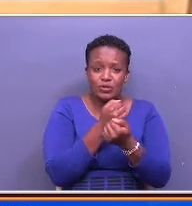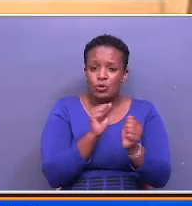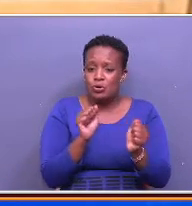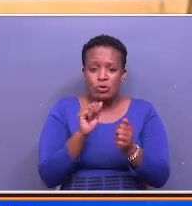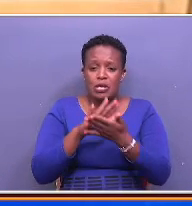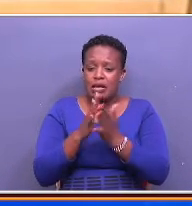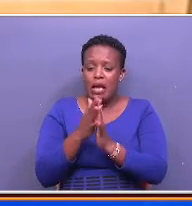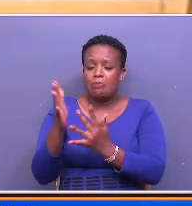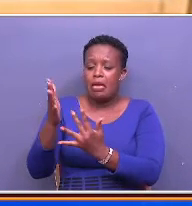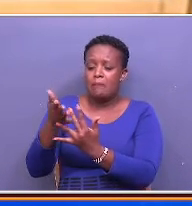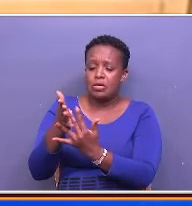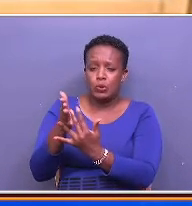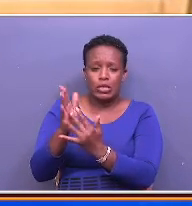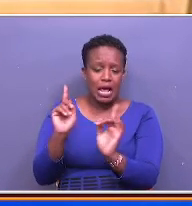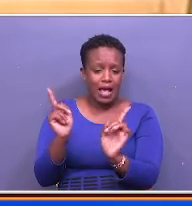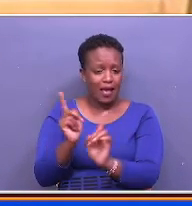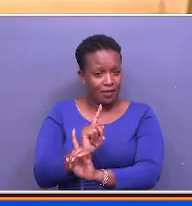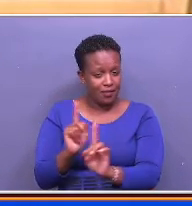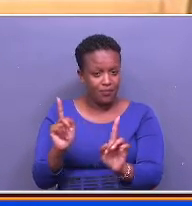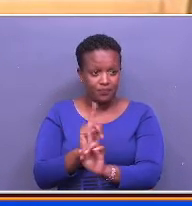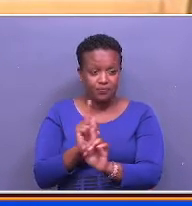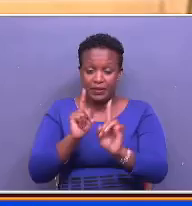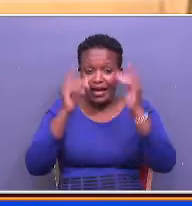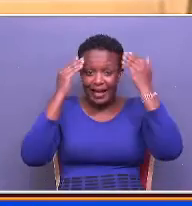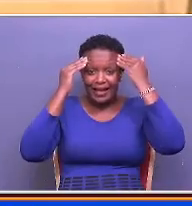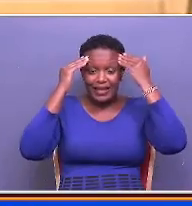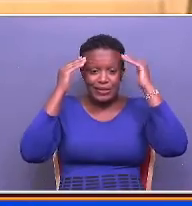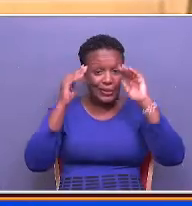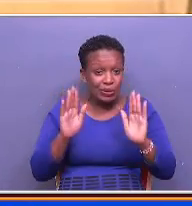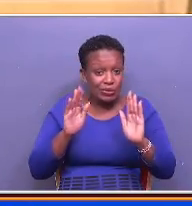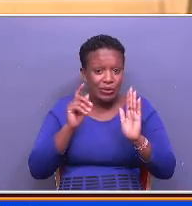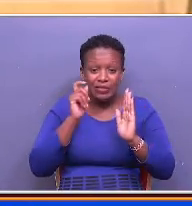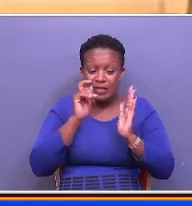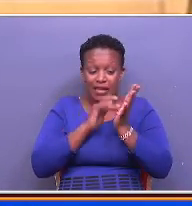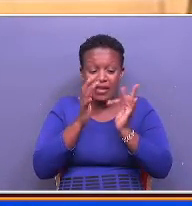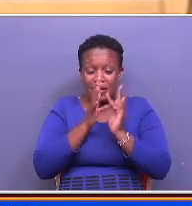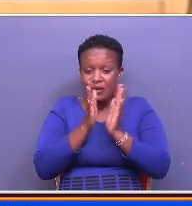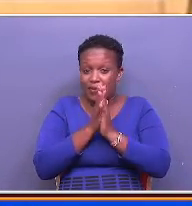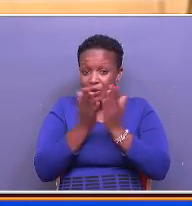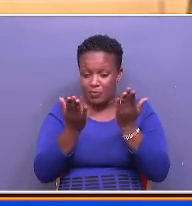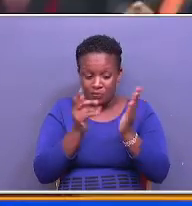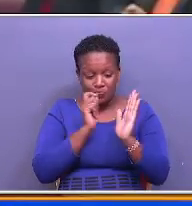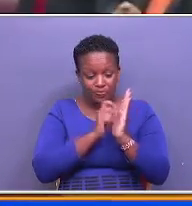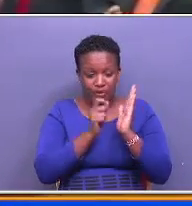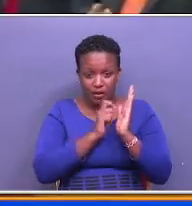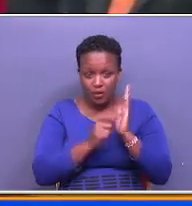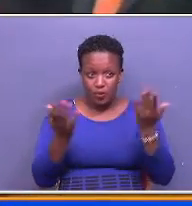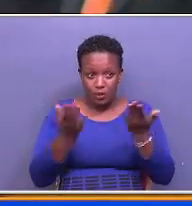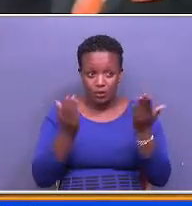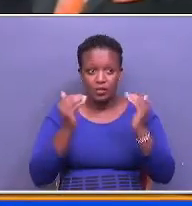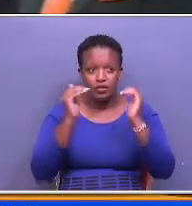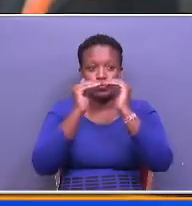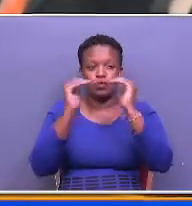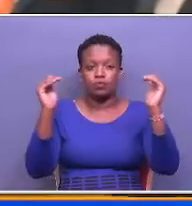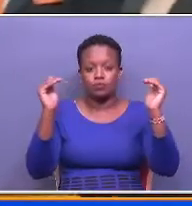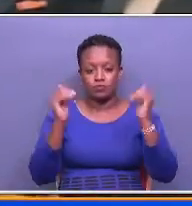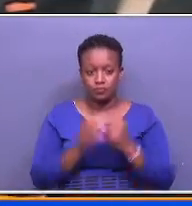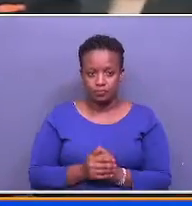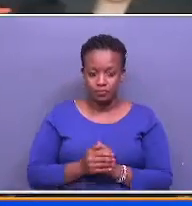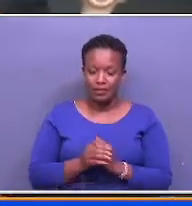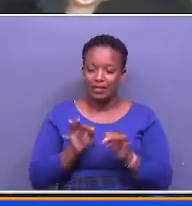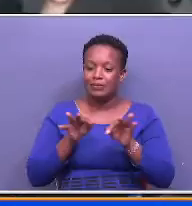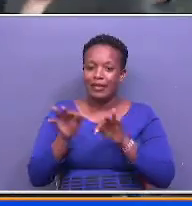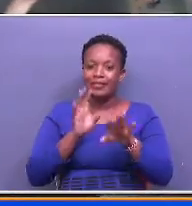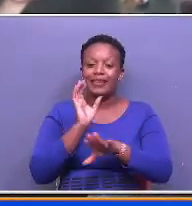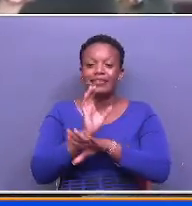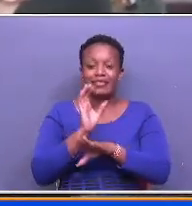there. I don't know which part of the scripture is neutral. He explained that the church had been tasked